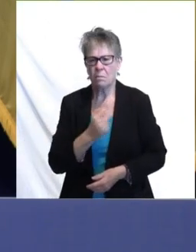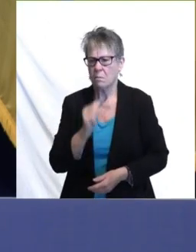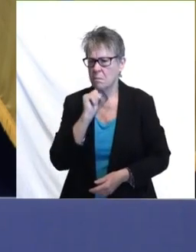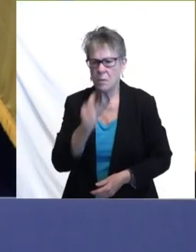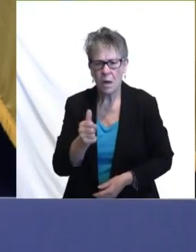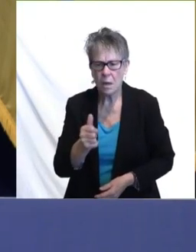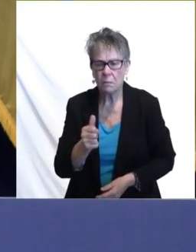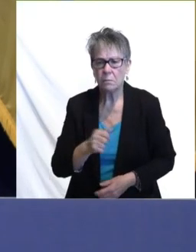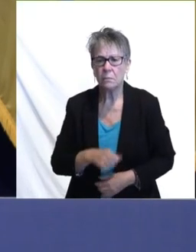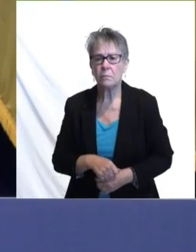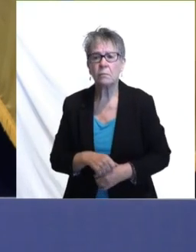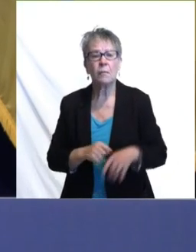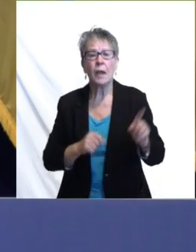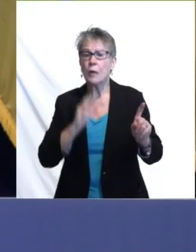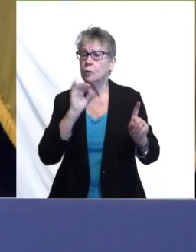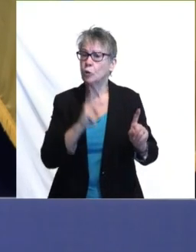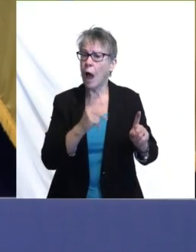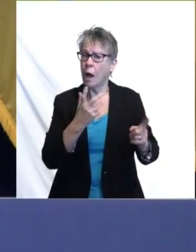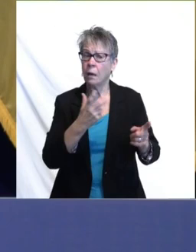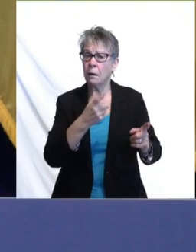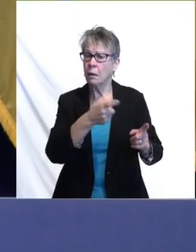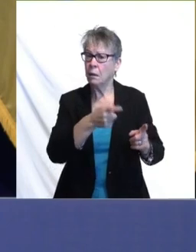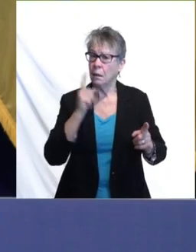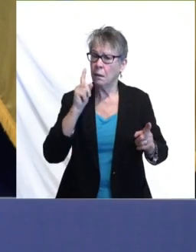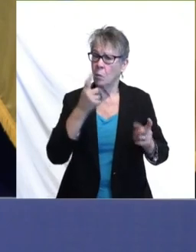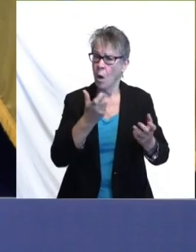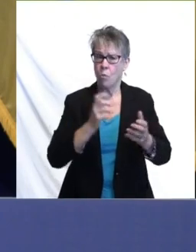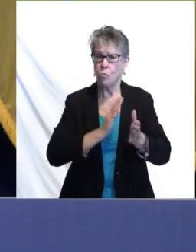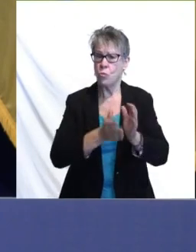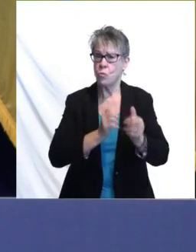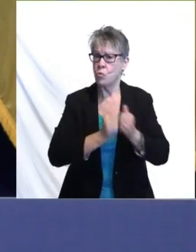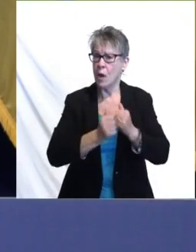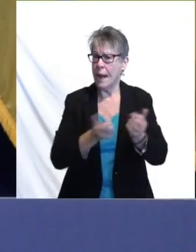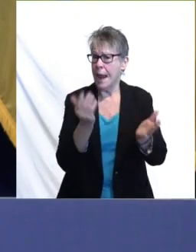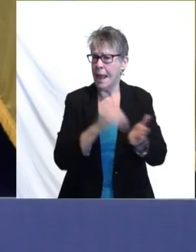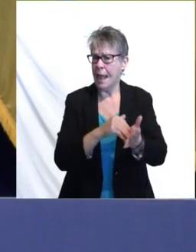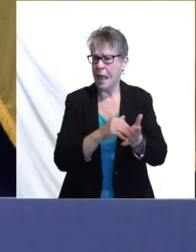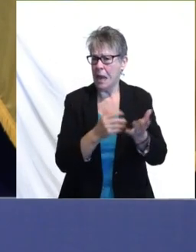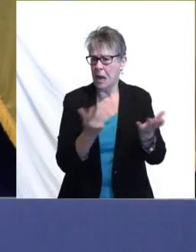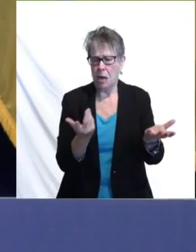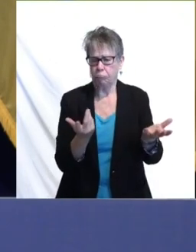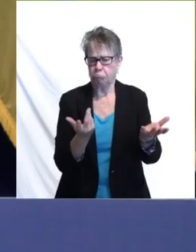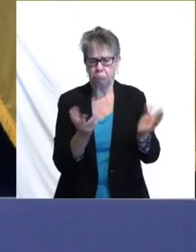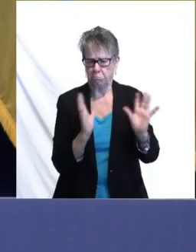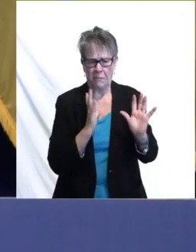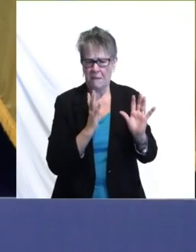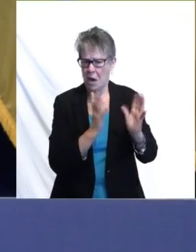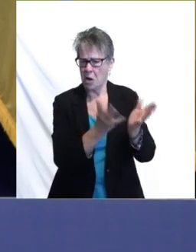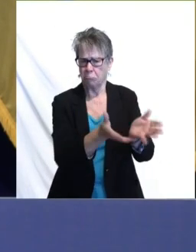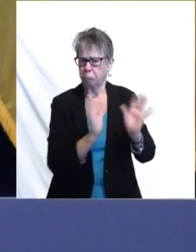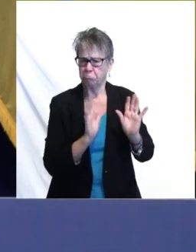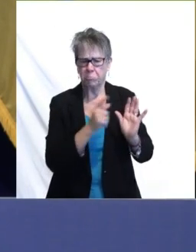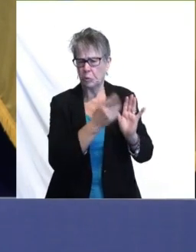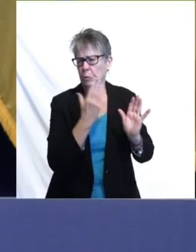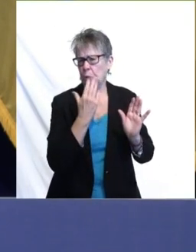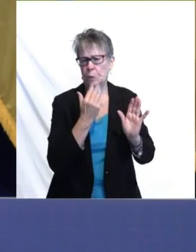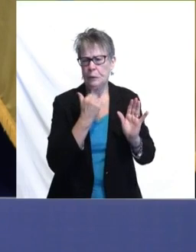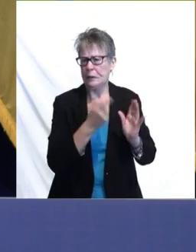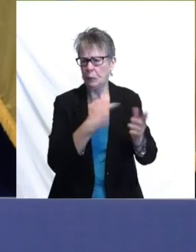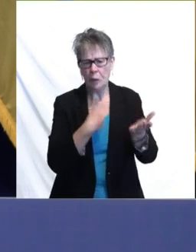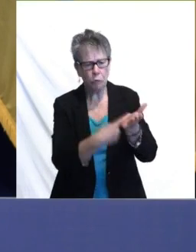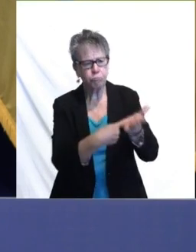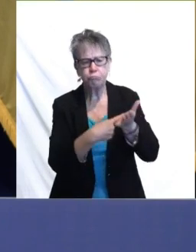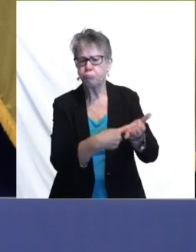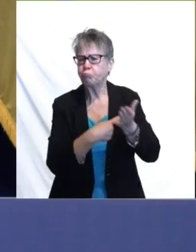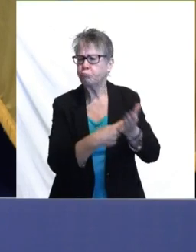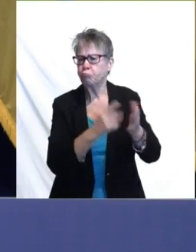than I thought they were both privately deeply felt and gracious, and I thought they were publicly as well. And I know one thing: I'm not running